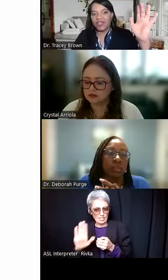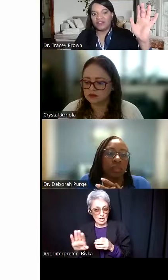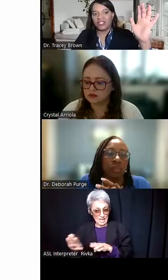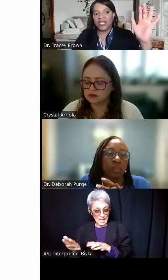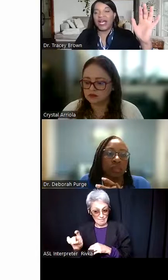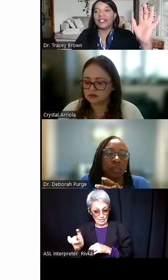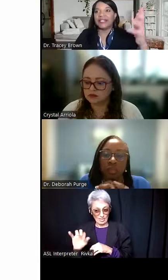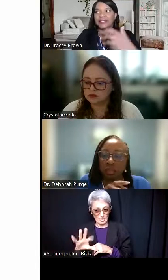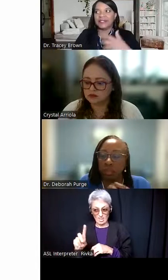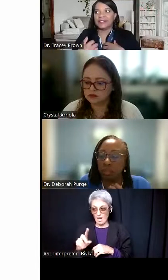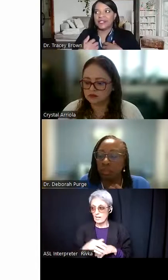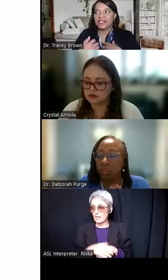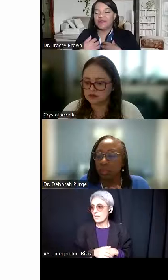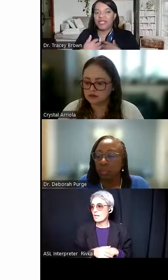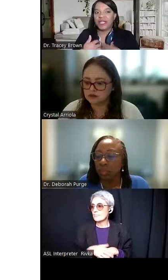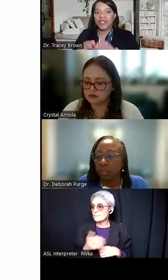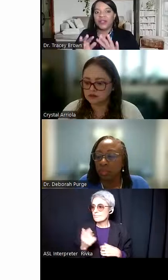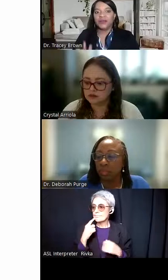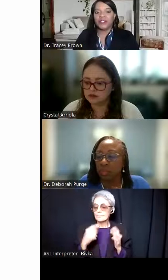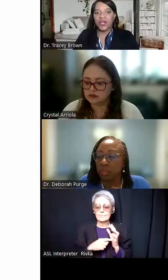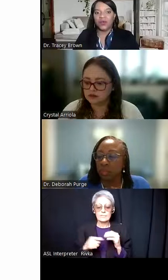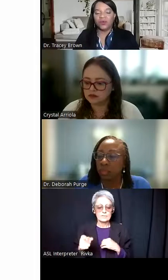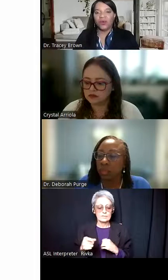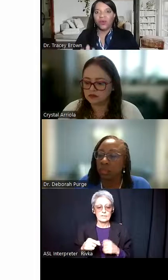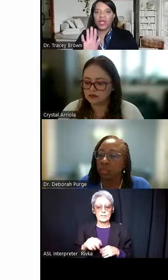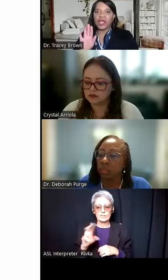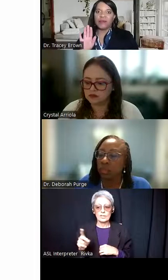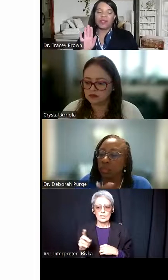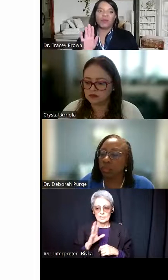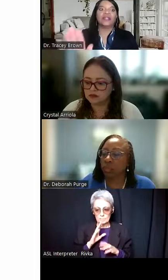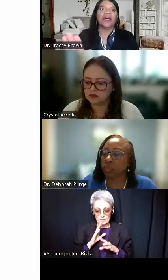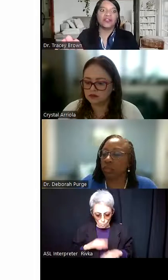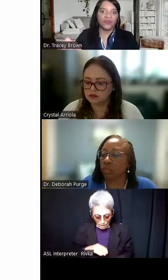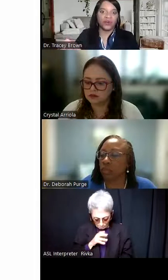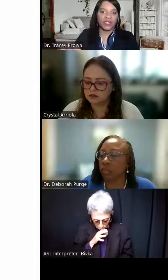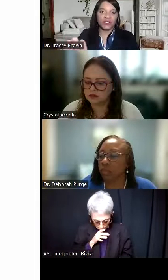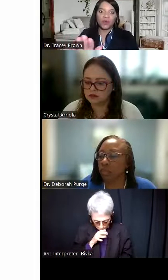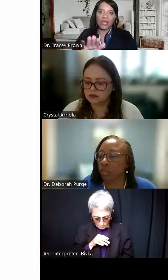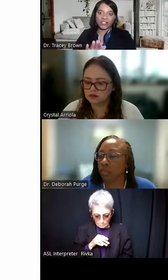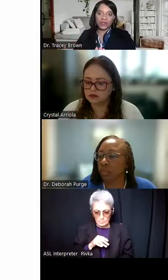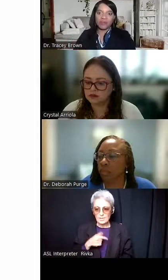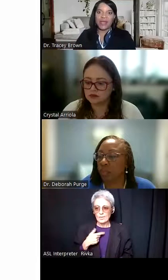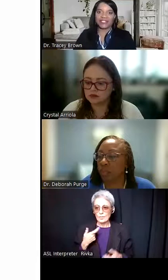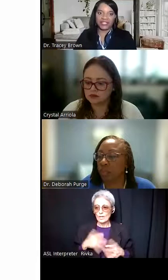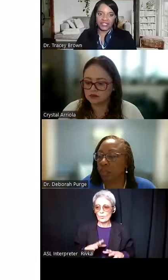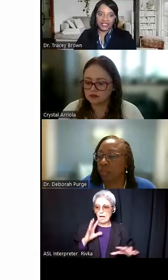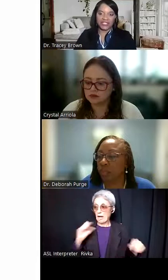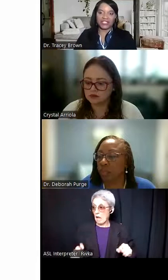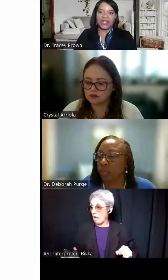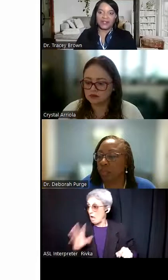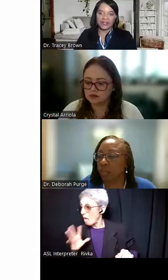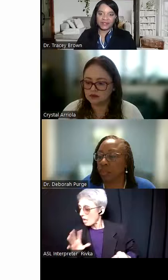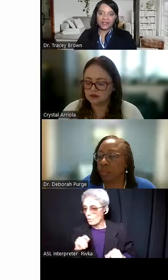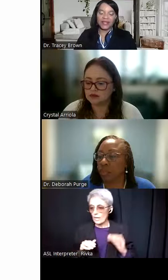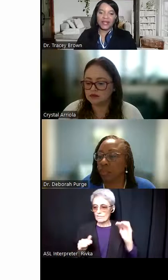So if the child is speaking in a low tone, we're not coming with a loud voice. We're actually matching